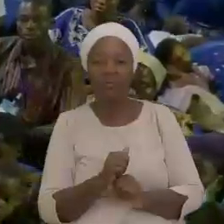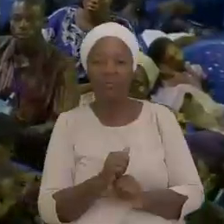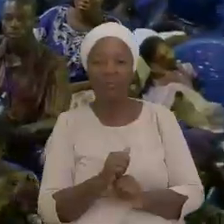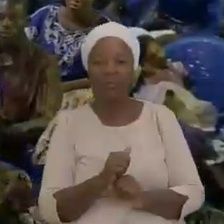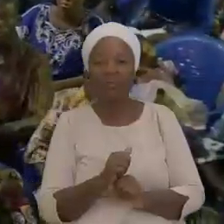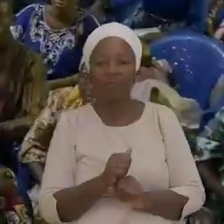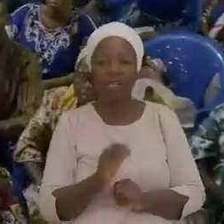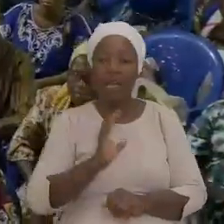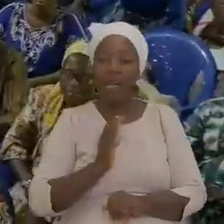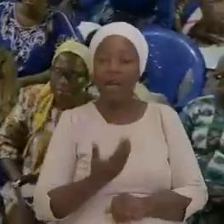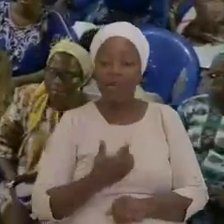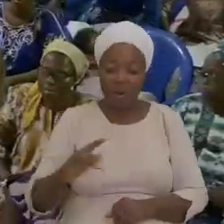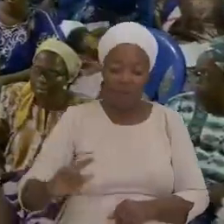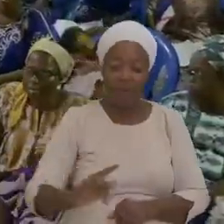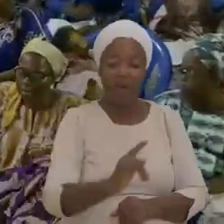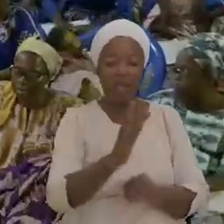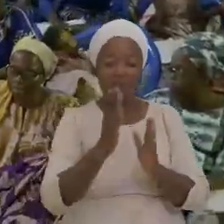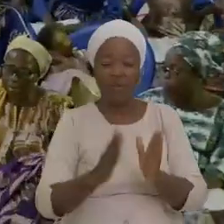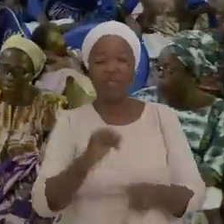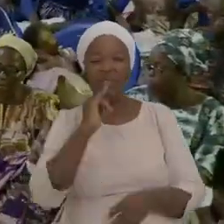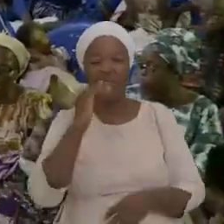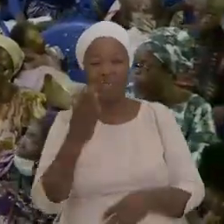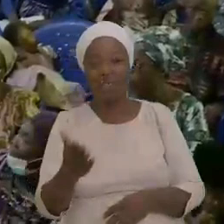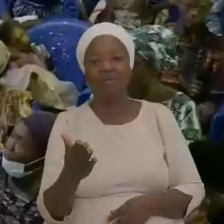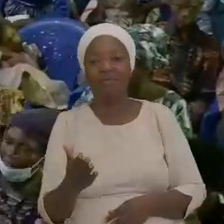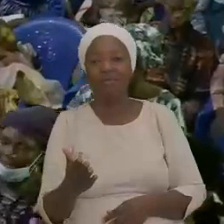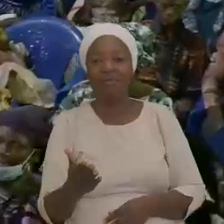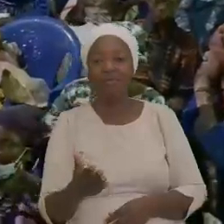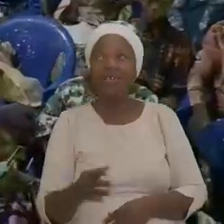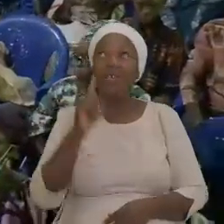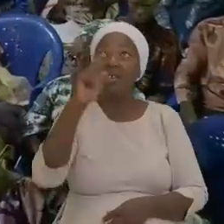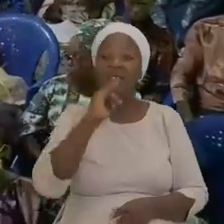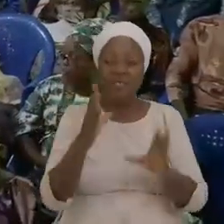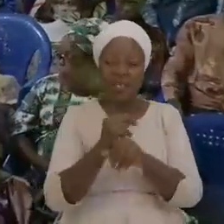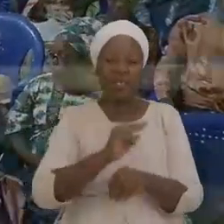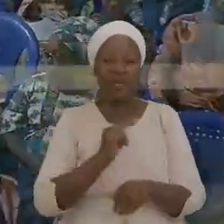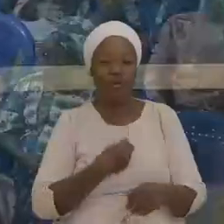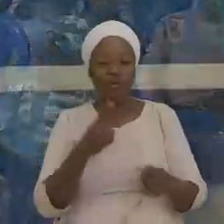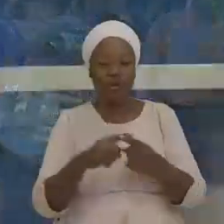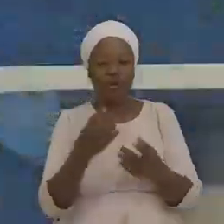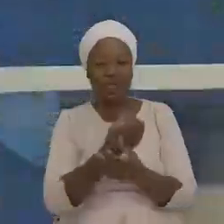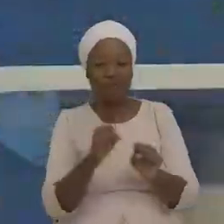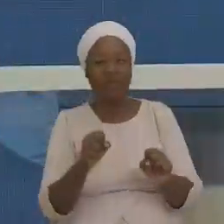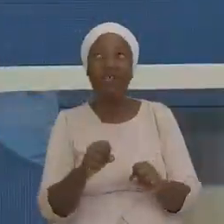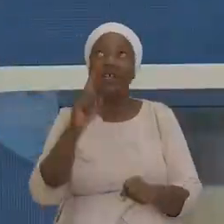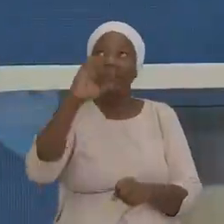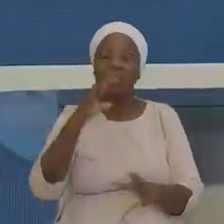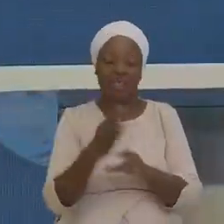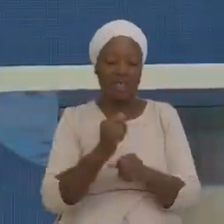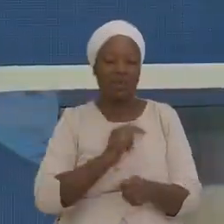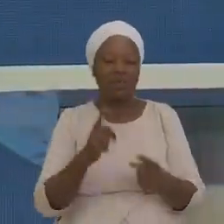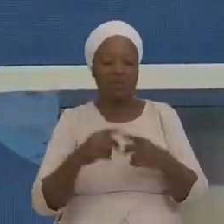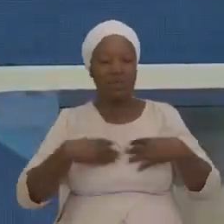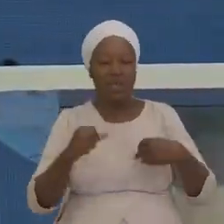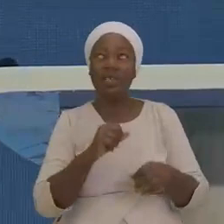Our pilot is there. He's taking us to salvation. He's taking us to healing. He's taking us